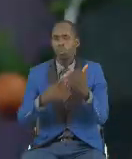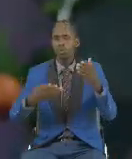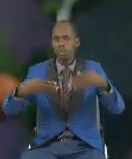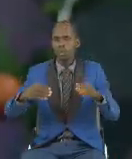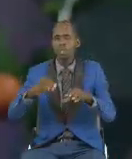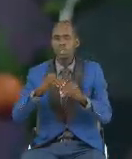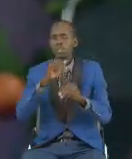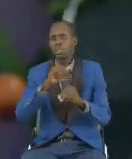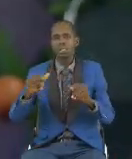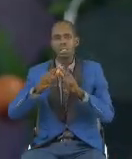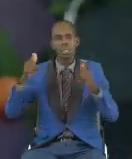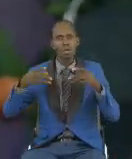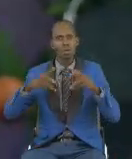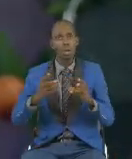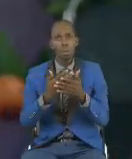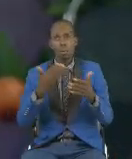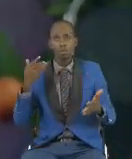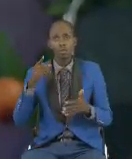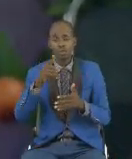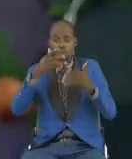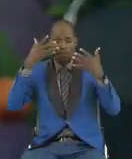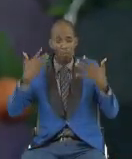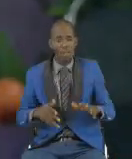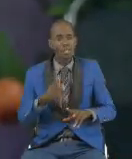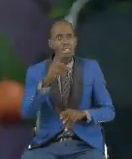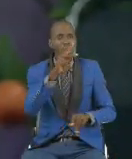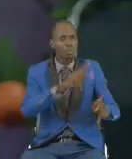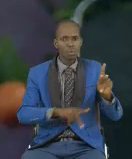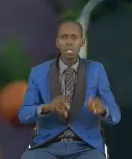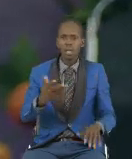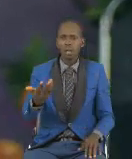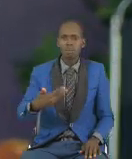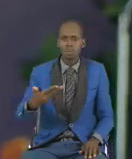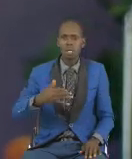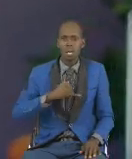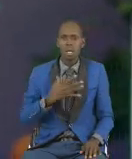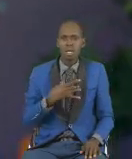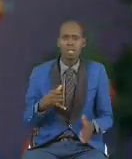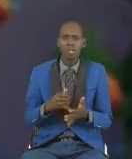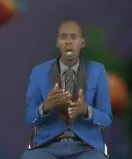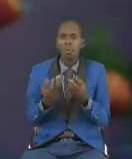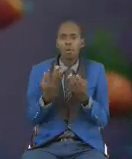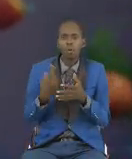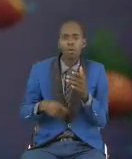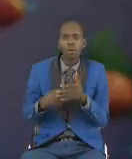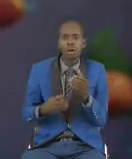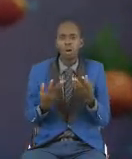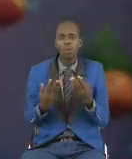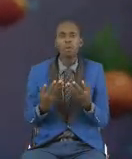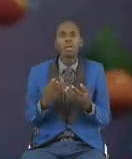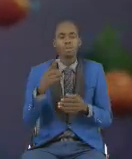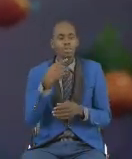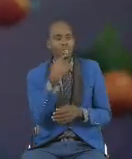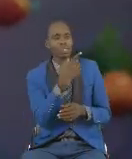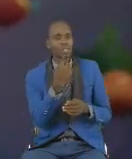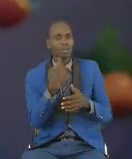convinced. And before you finish the saying, give it to me. How much does it cost? And then you tell them the cost. The cost